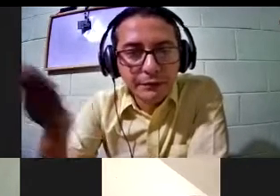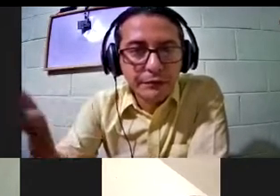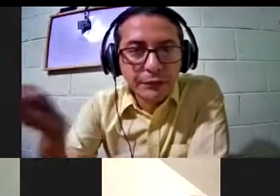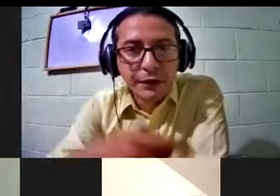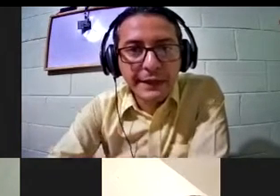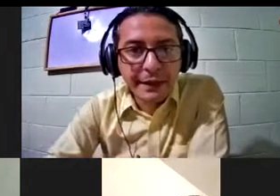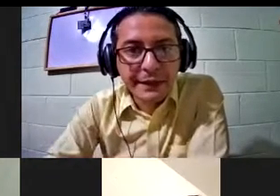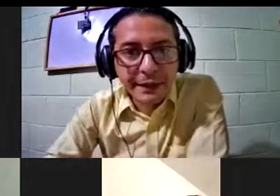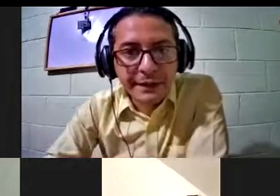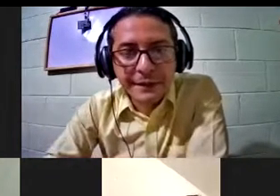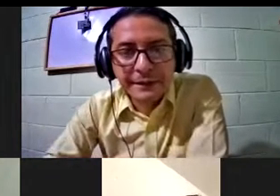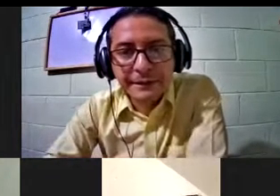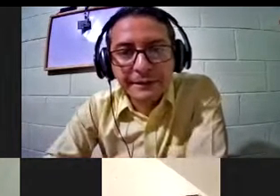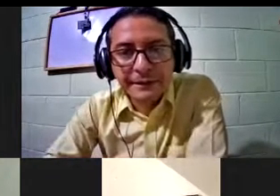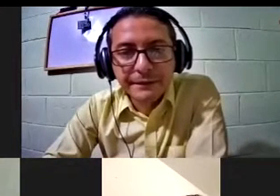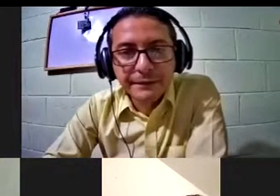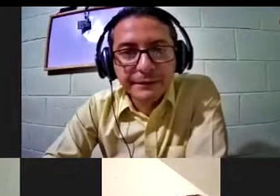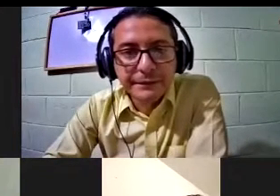from your classmates, please.